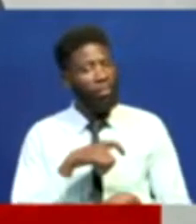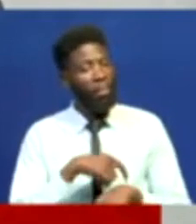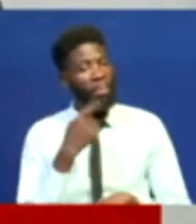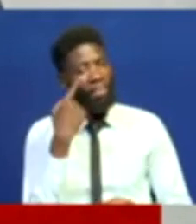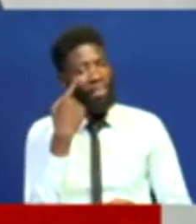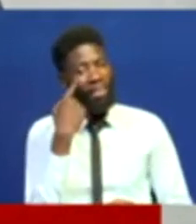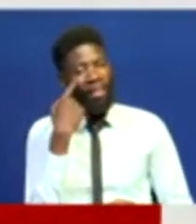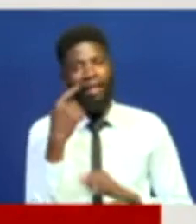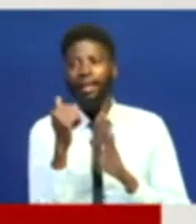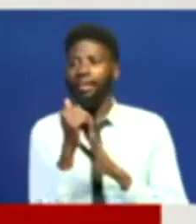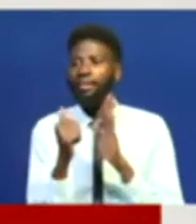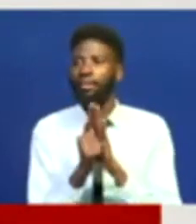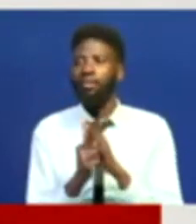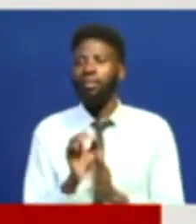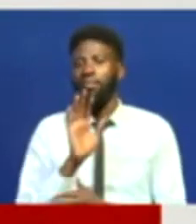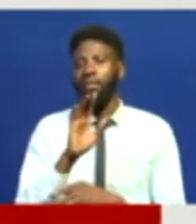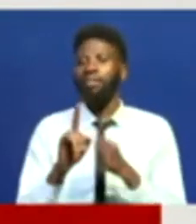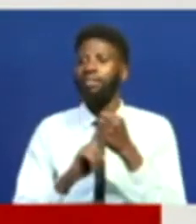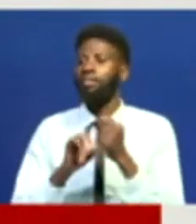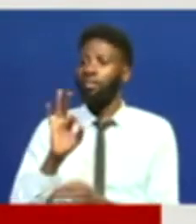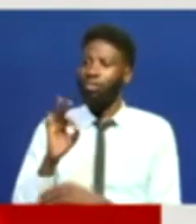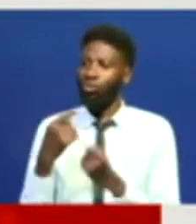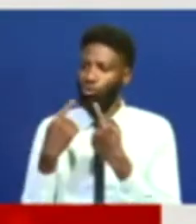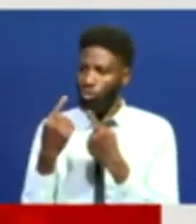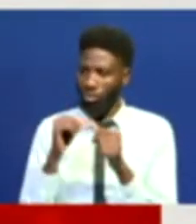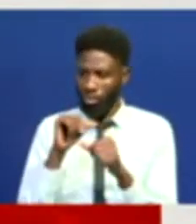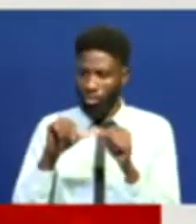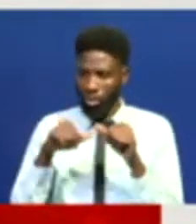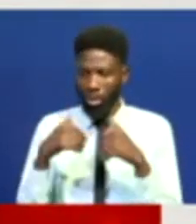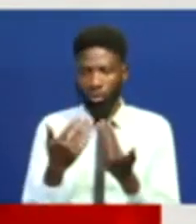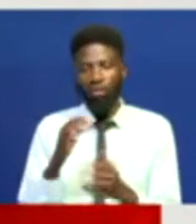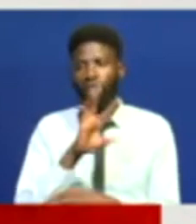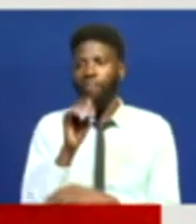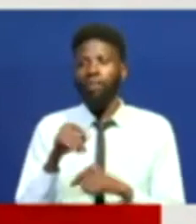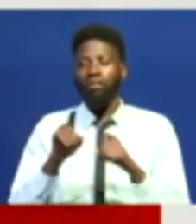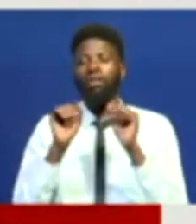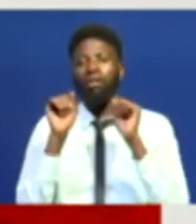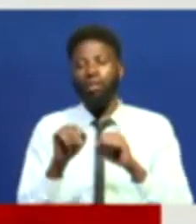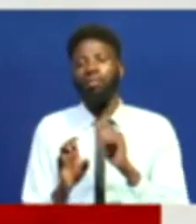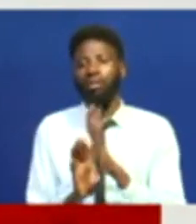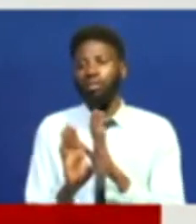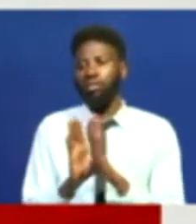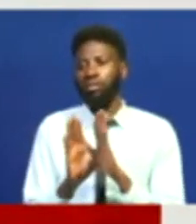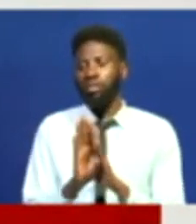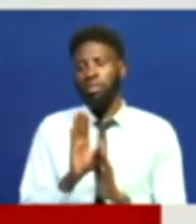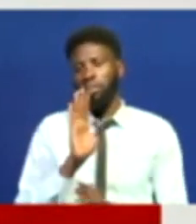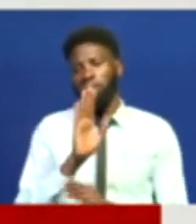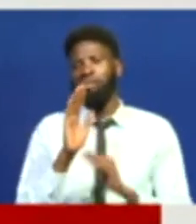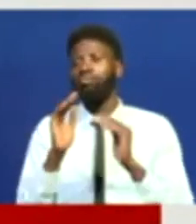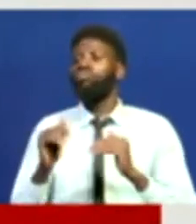Agenda 63, you know, it talks about how Africa can leapfrog its development phase, you know,